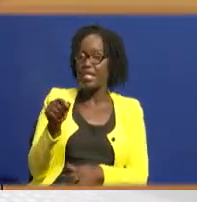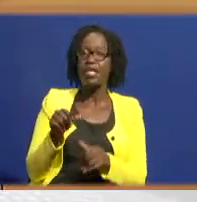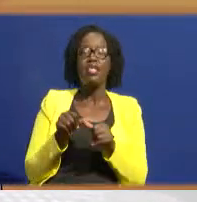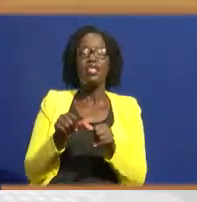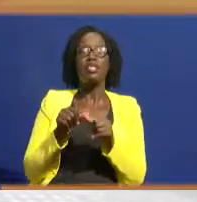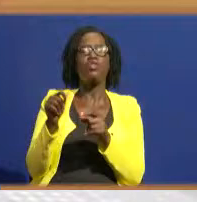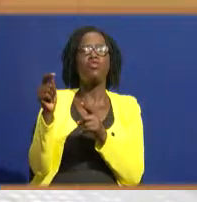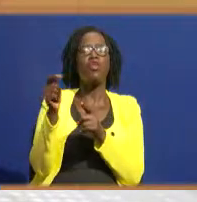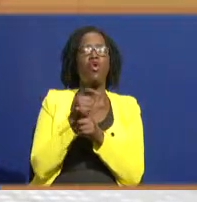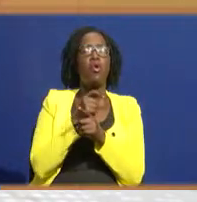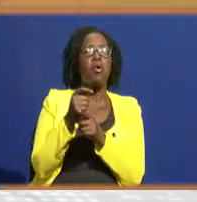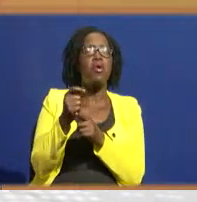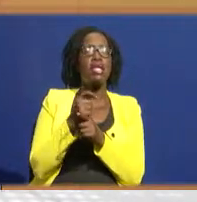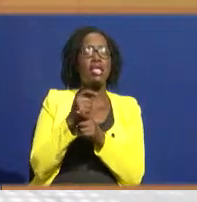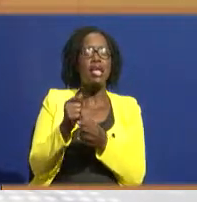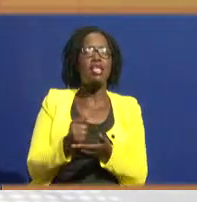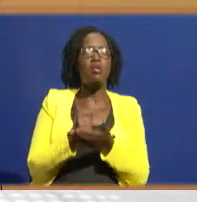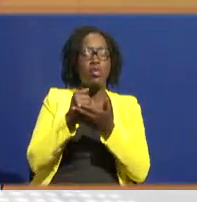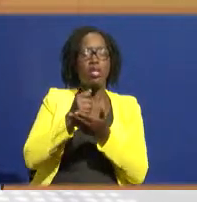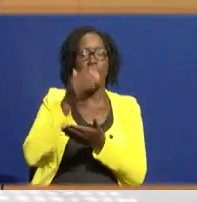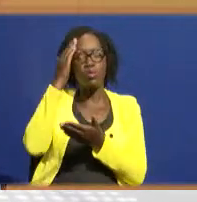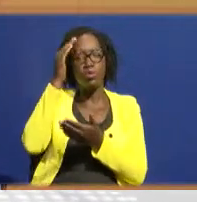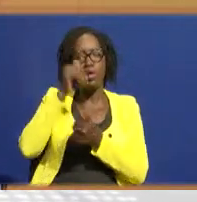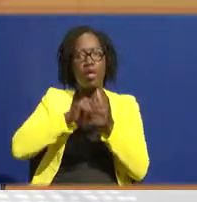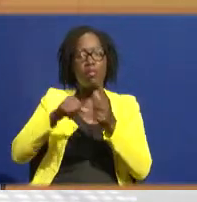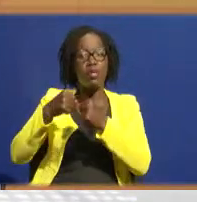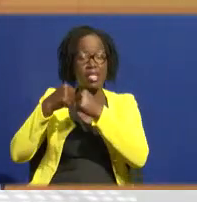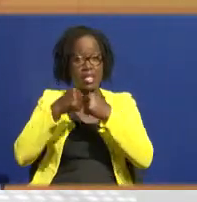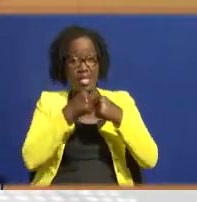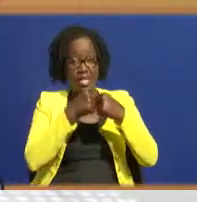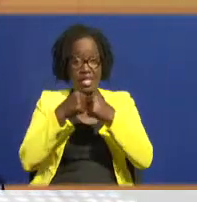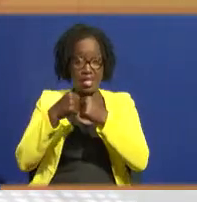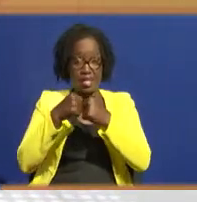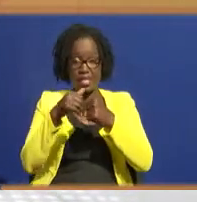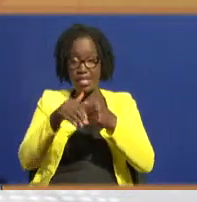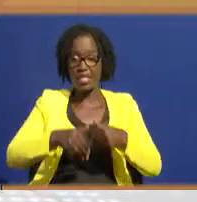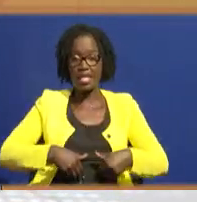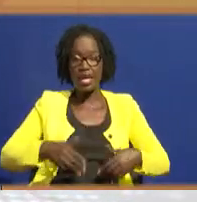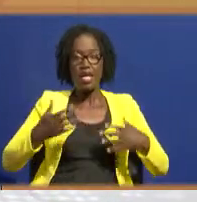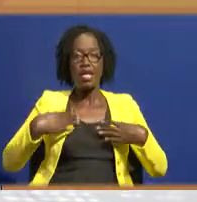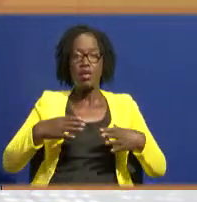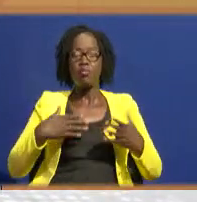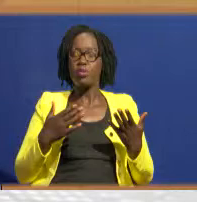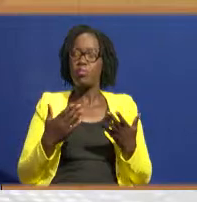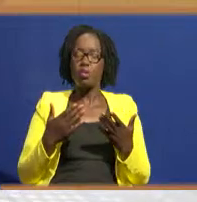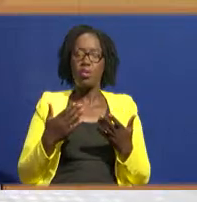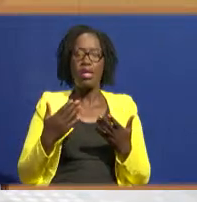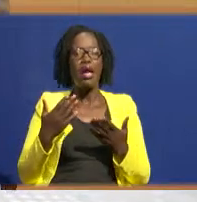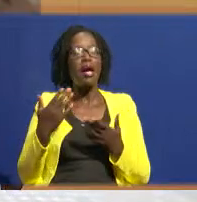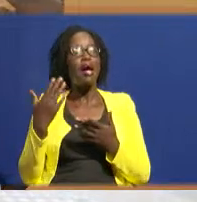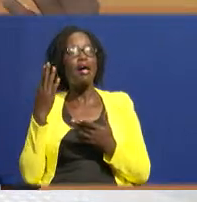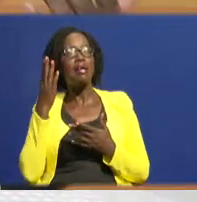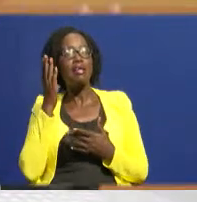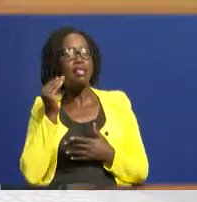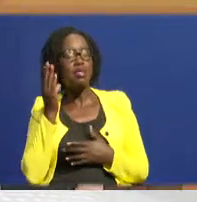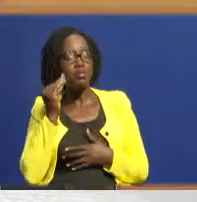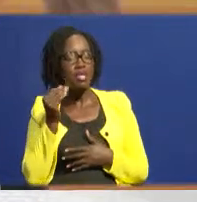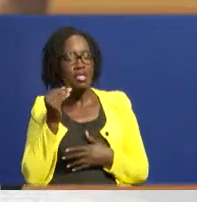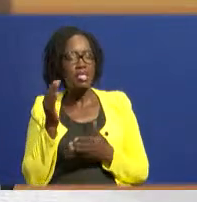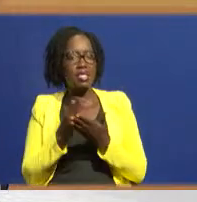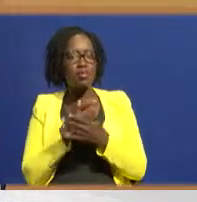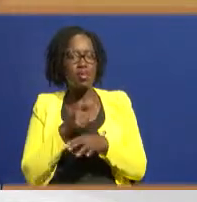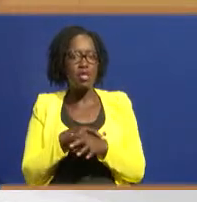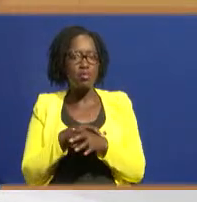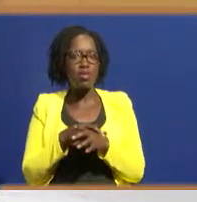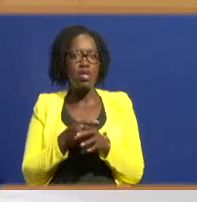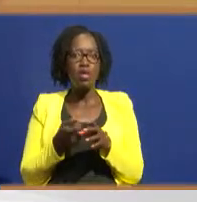to be trained and to be helped to know about the challenges that young people are that are facing. Sometimes we even